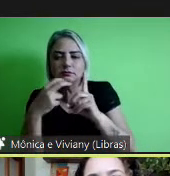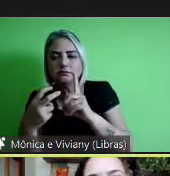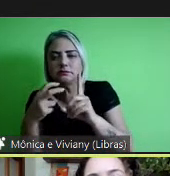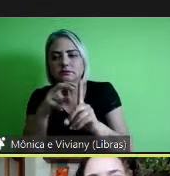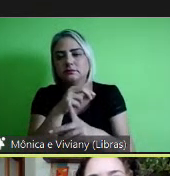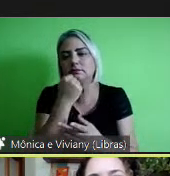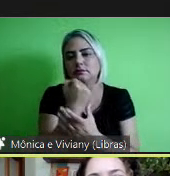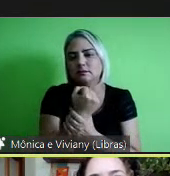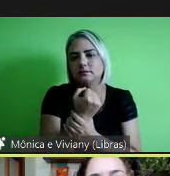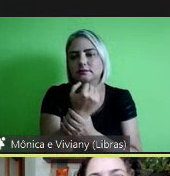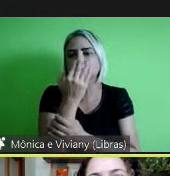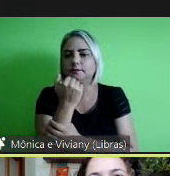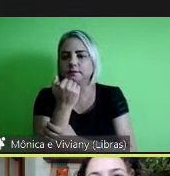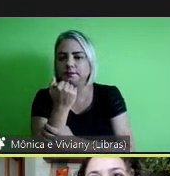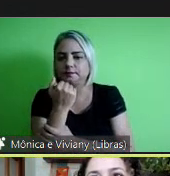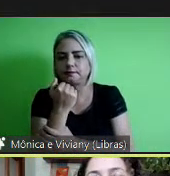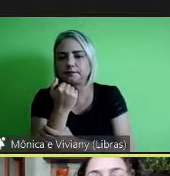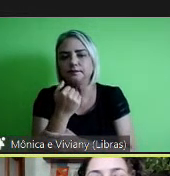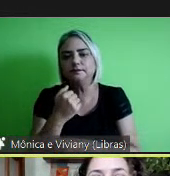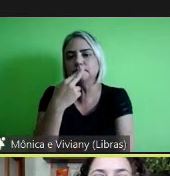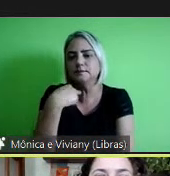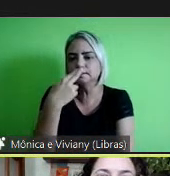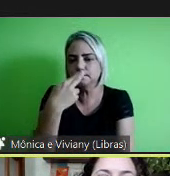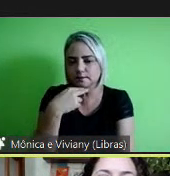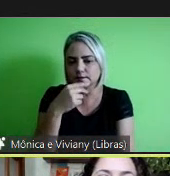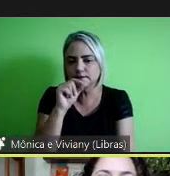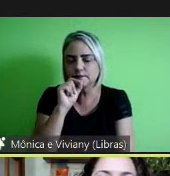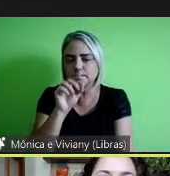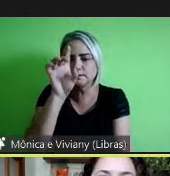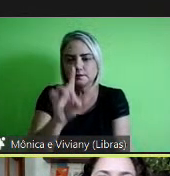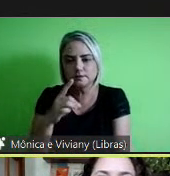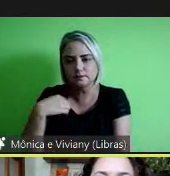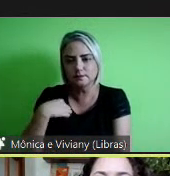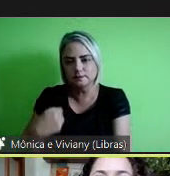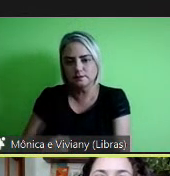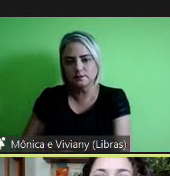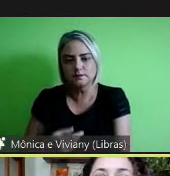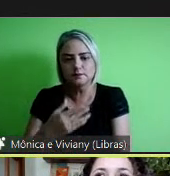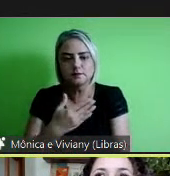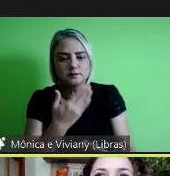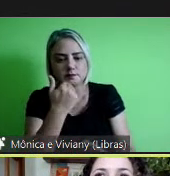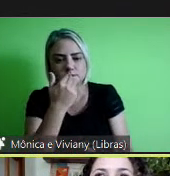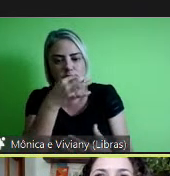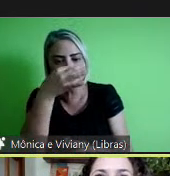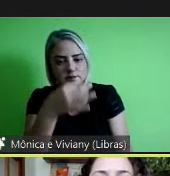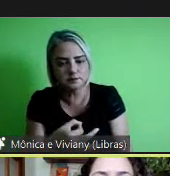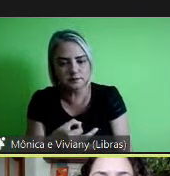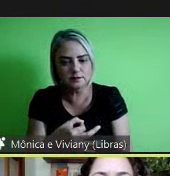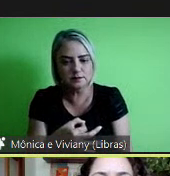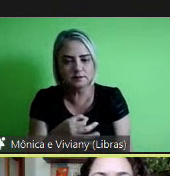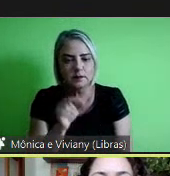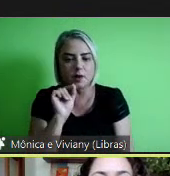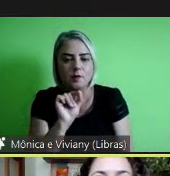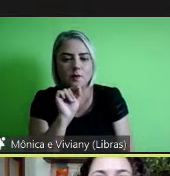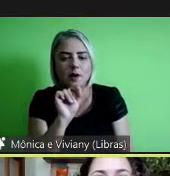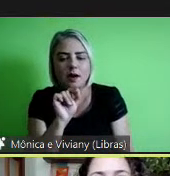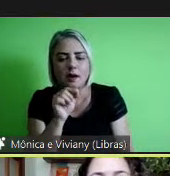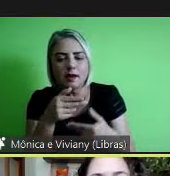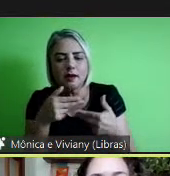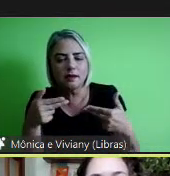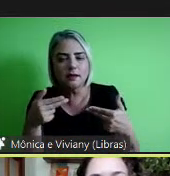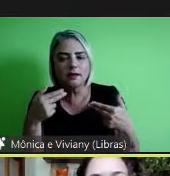conditions to play this mediation role to guarantee this nutritional situation.